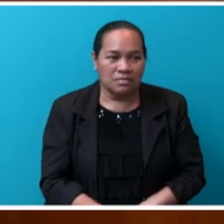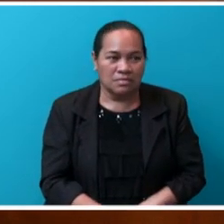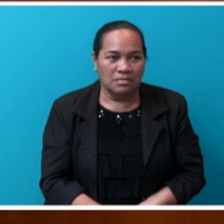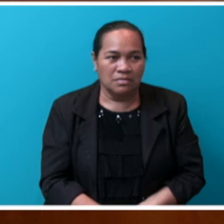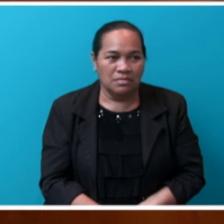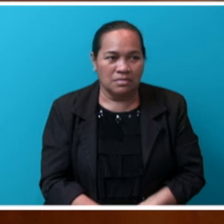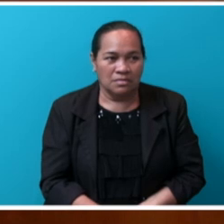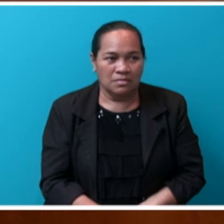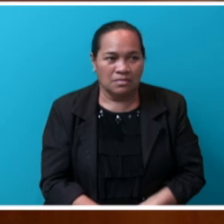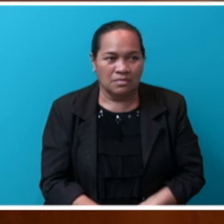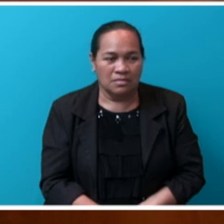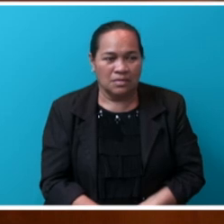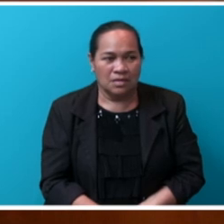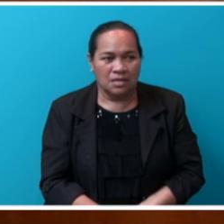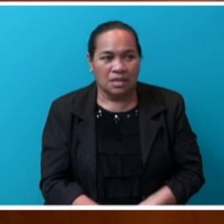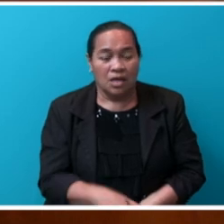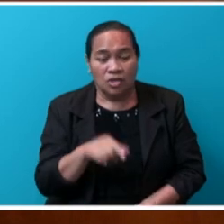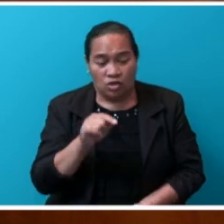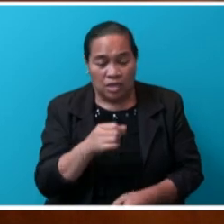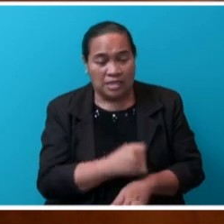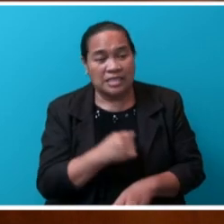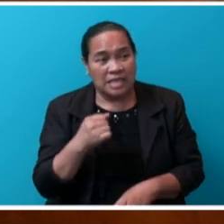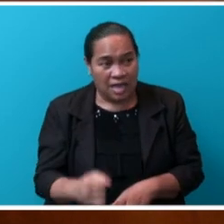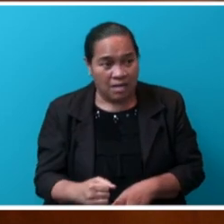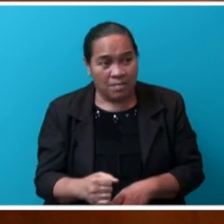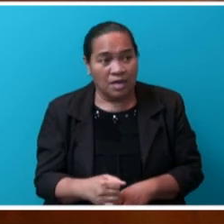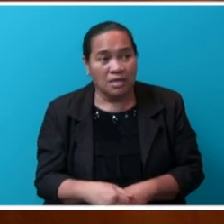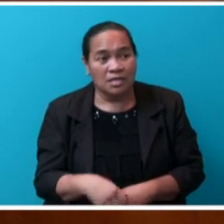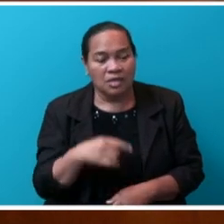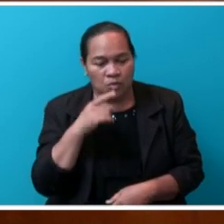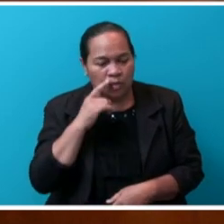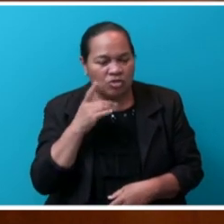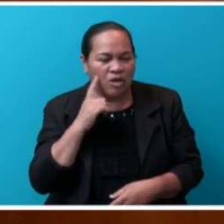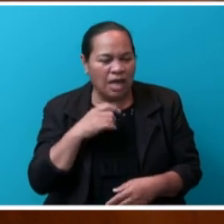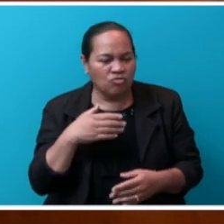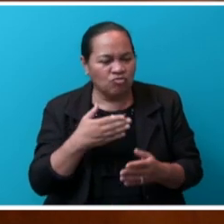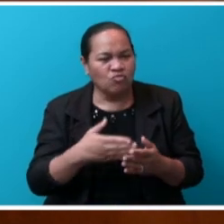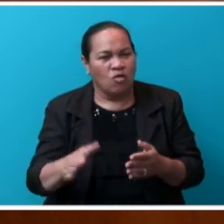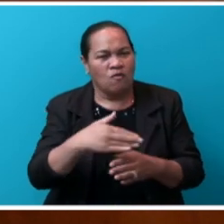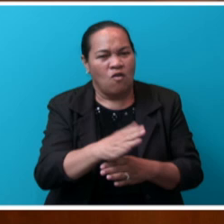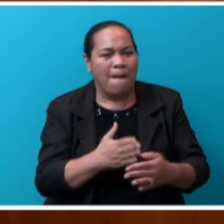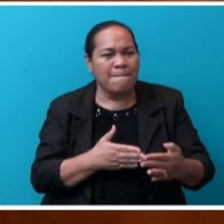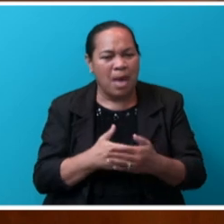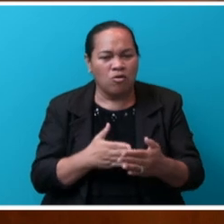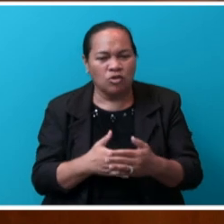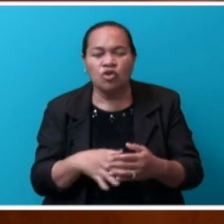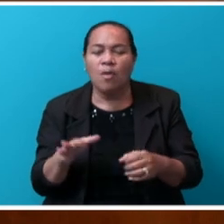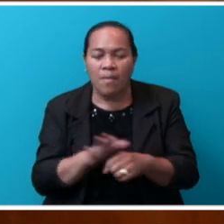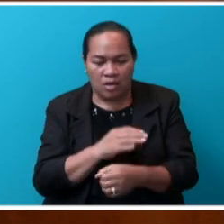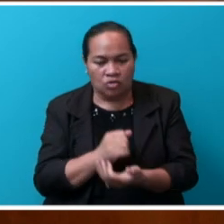very beginning, Mr. Speaker, the coalition government has been committed to removing barriers that restrict our resource owners' access to